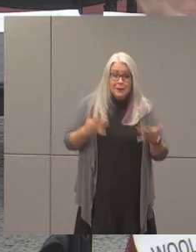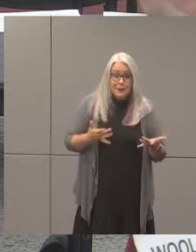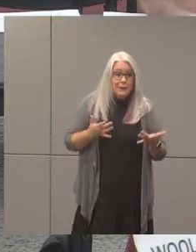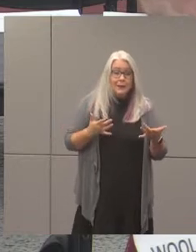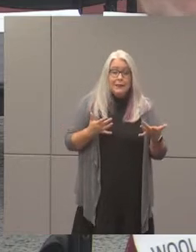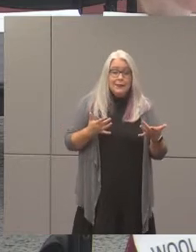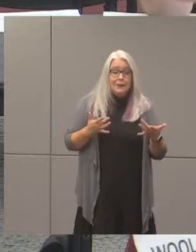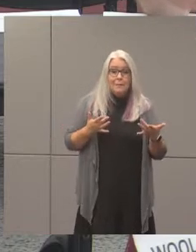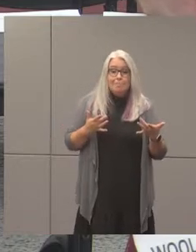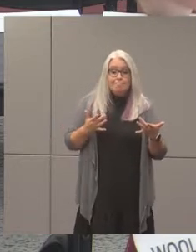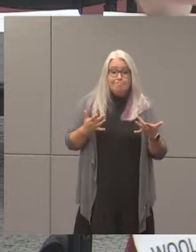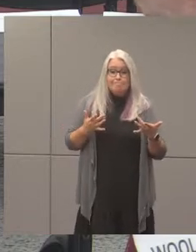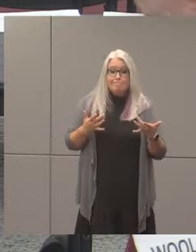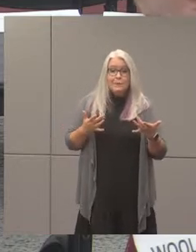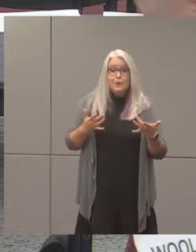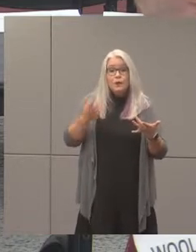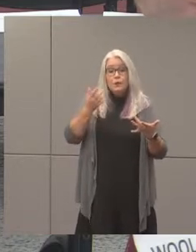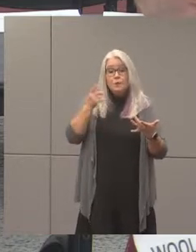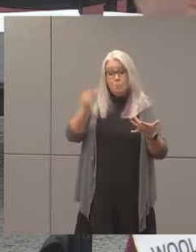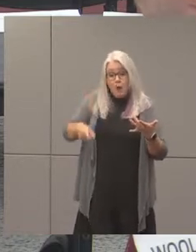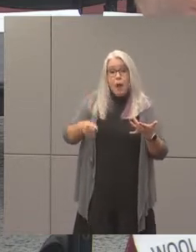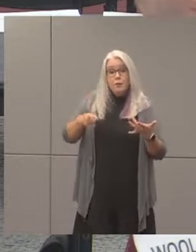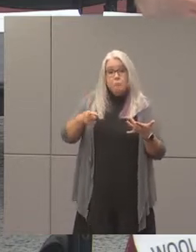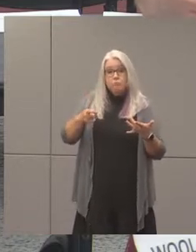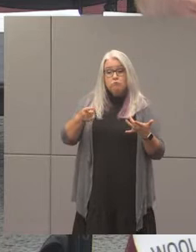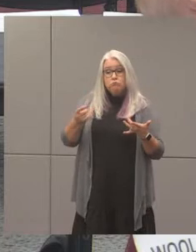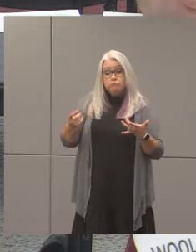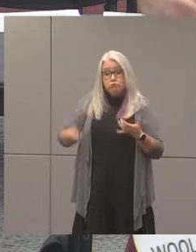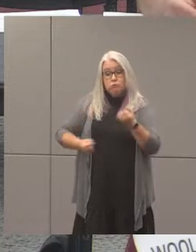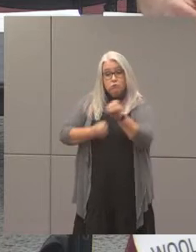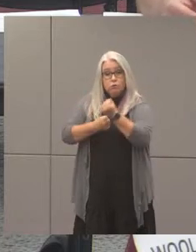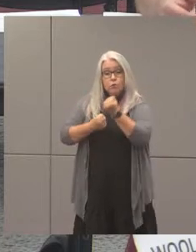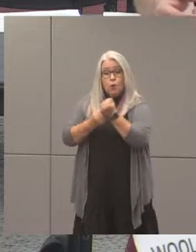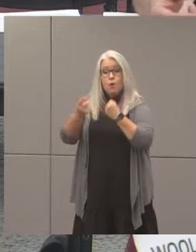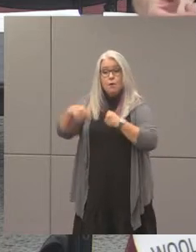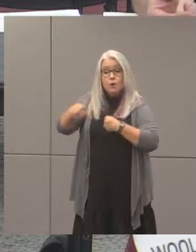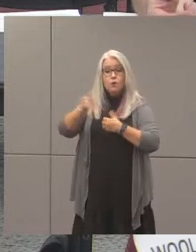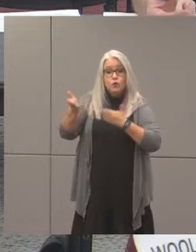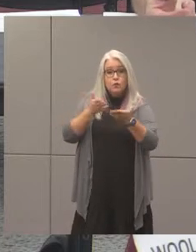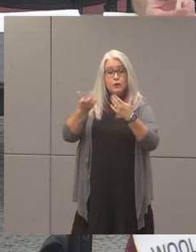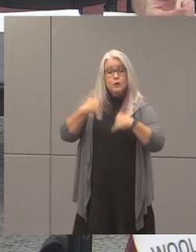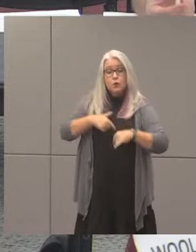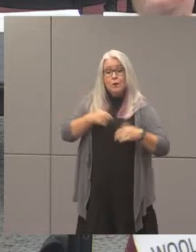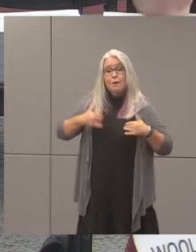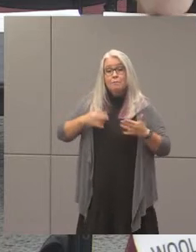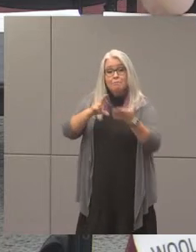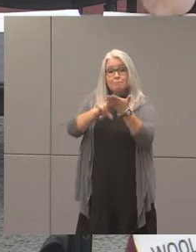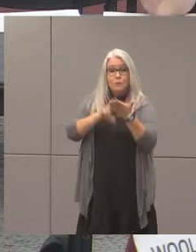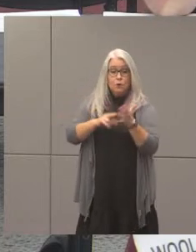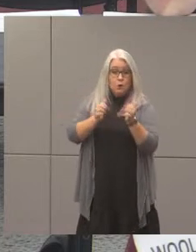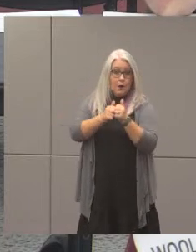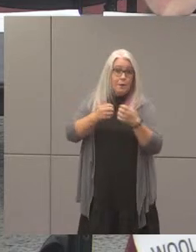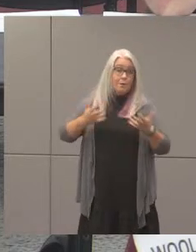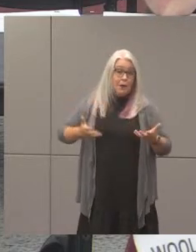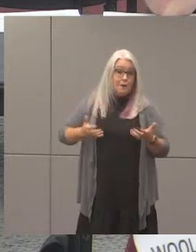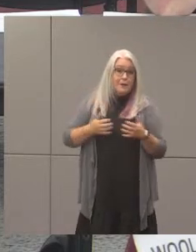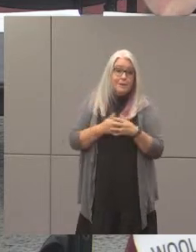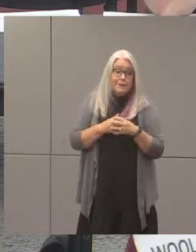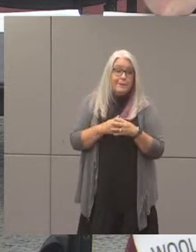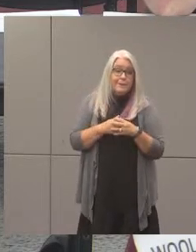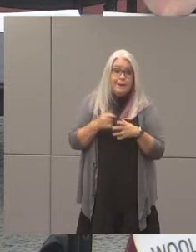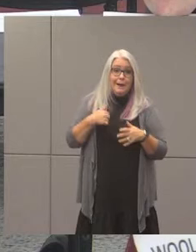non-delivery of the prescribed services they're supposed to provide us with. But otherwise, I think that, I